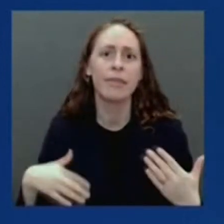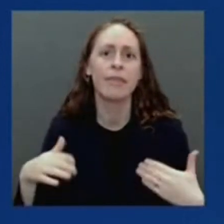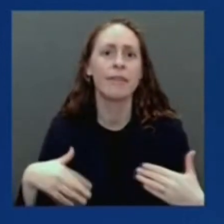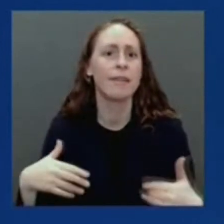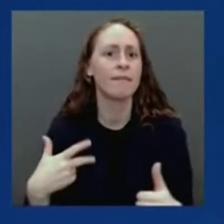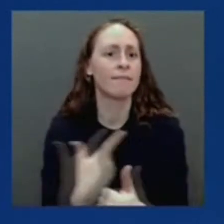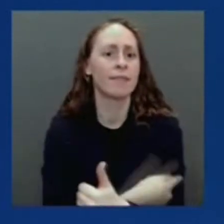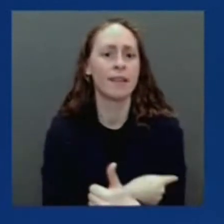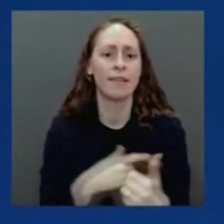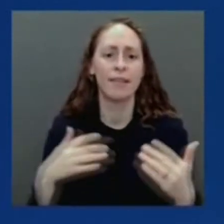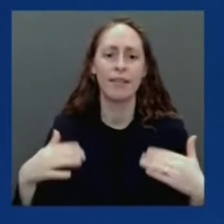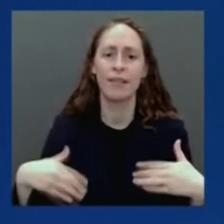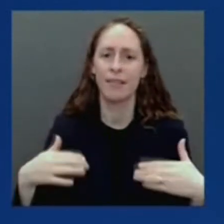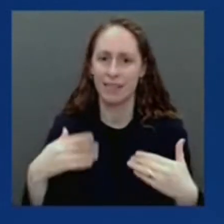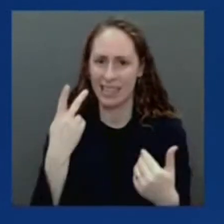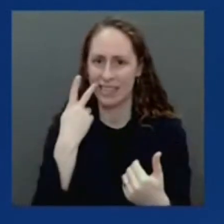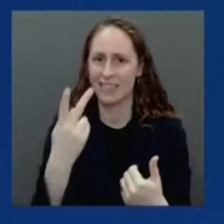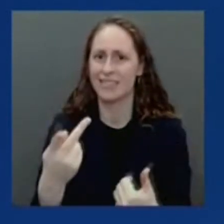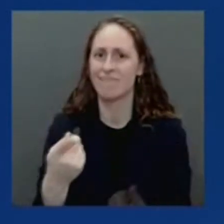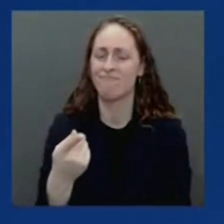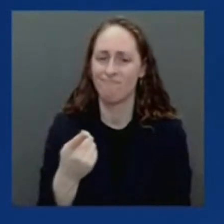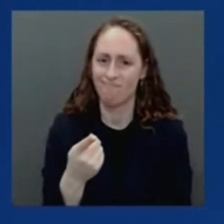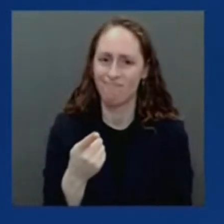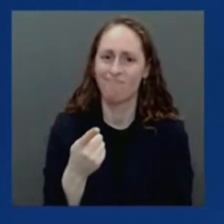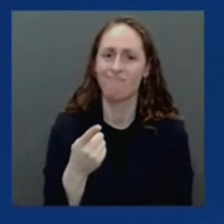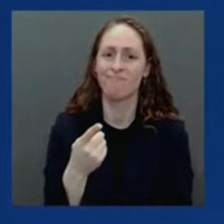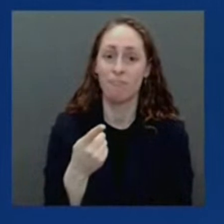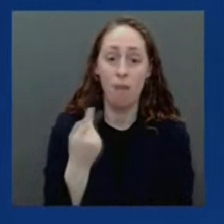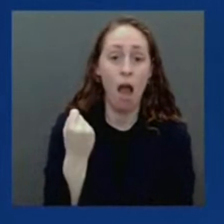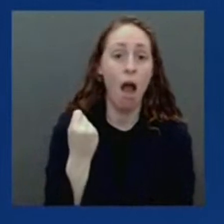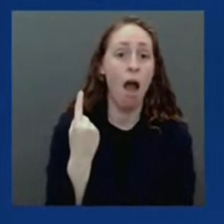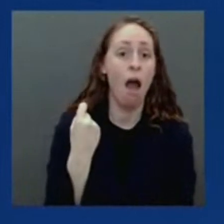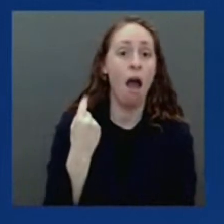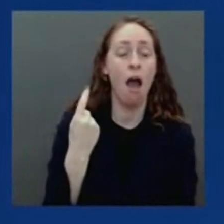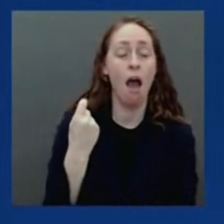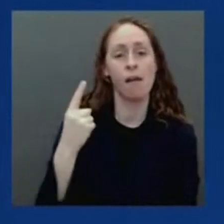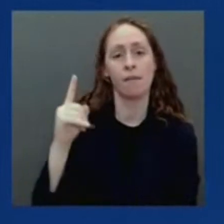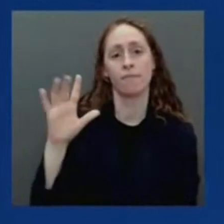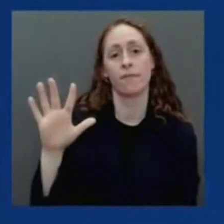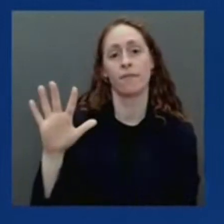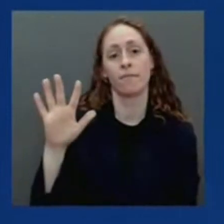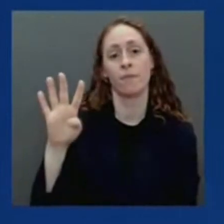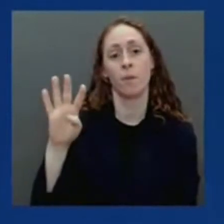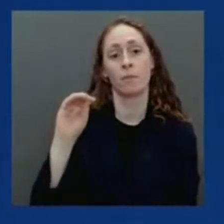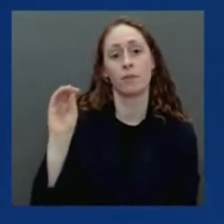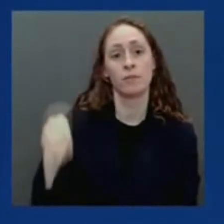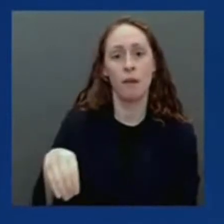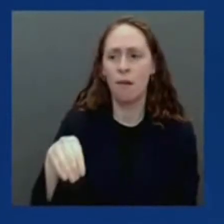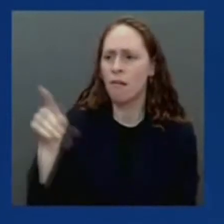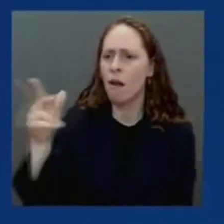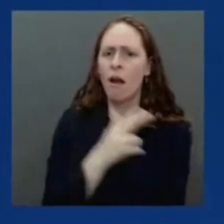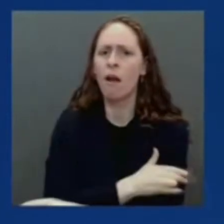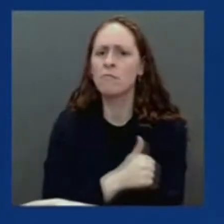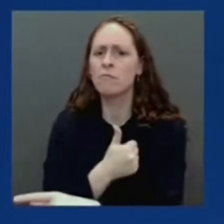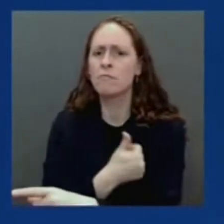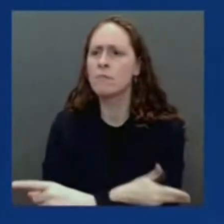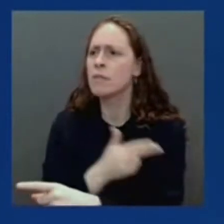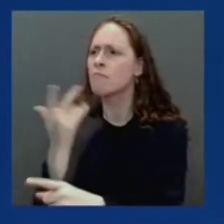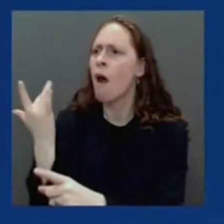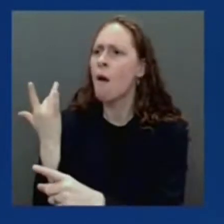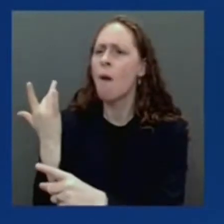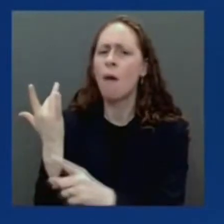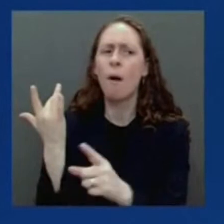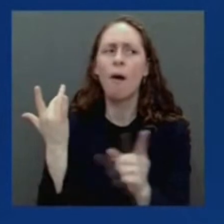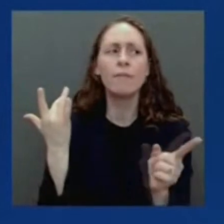COVID-19, 54% are unvaccinated. In stark contrast, now let's look at those who have been boosted